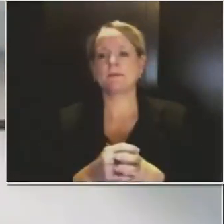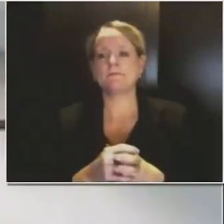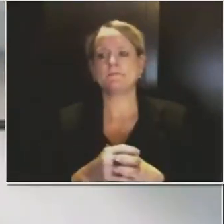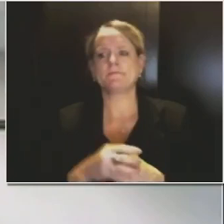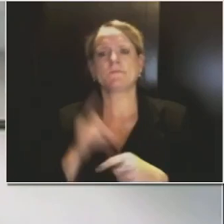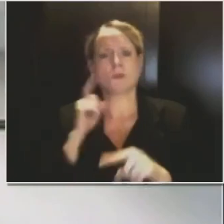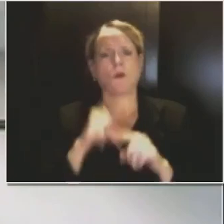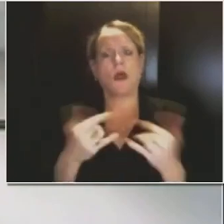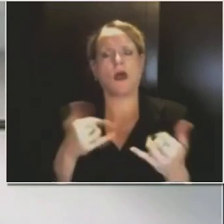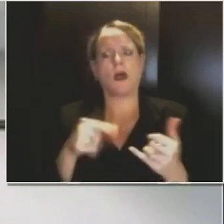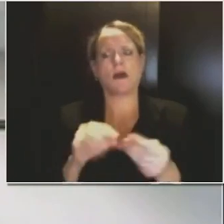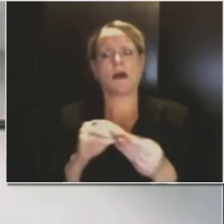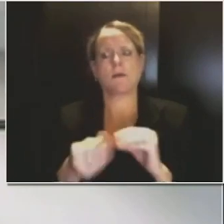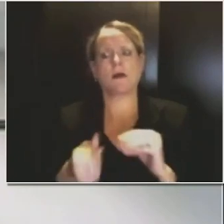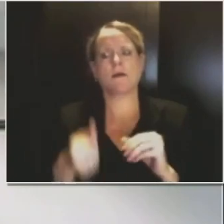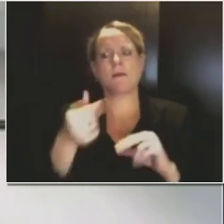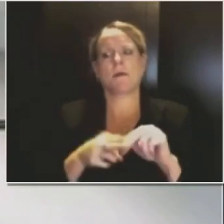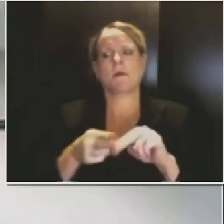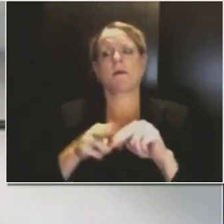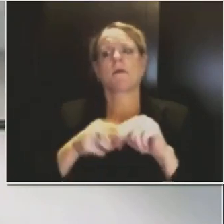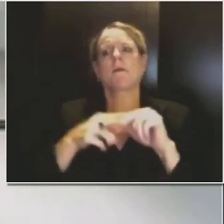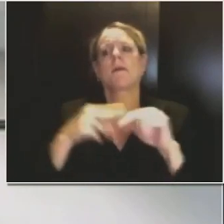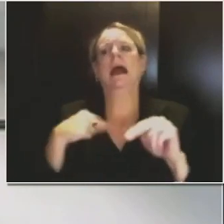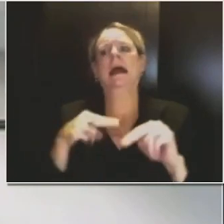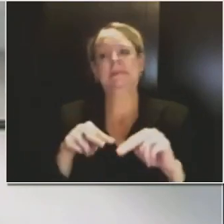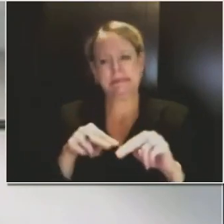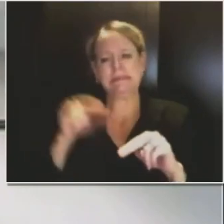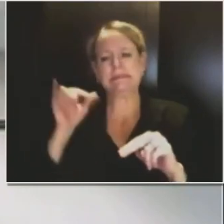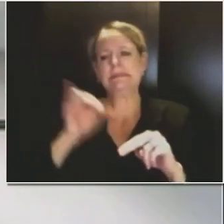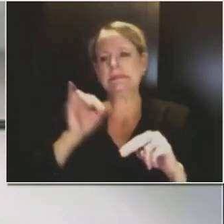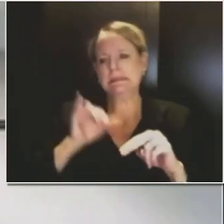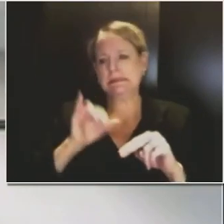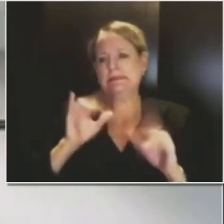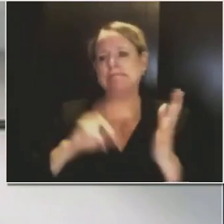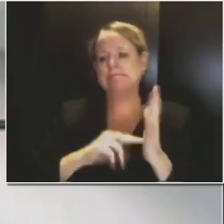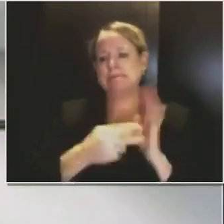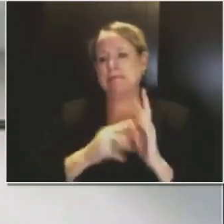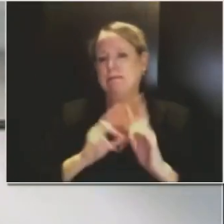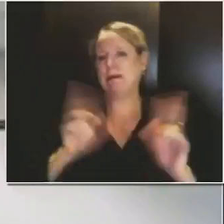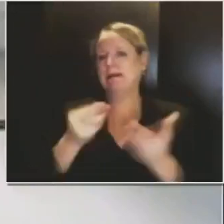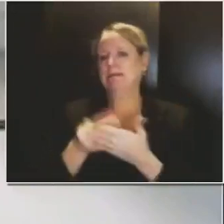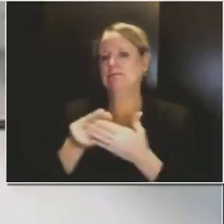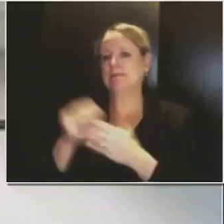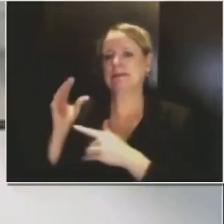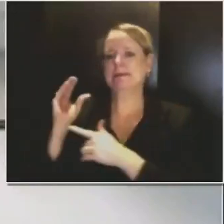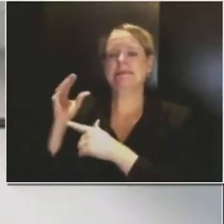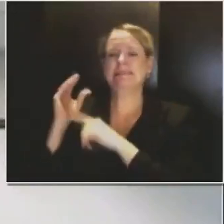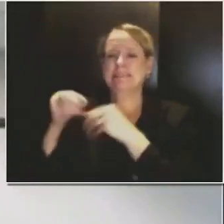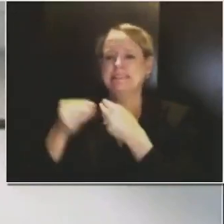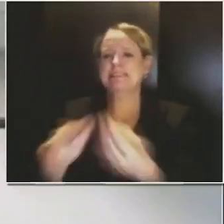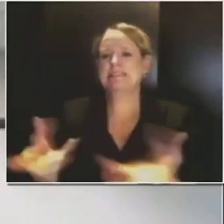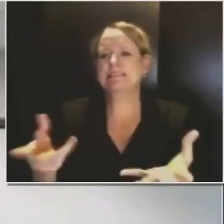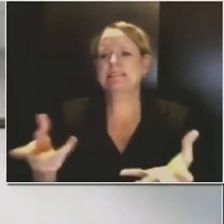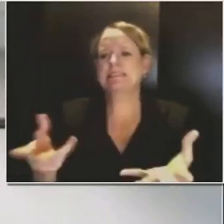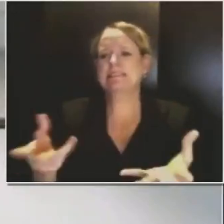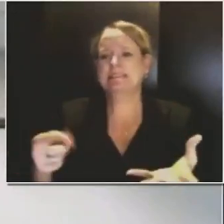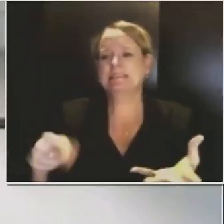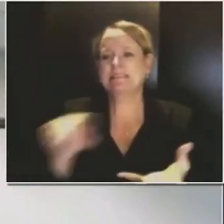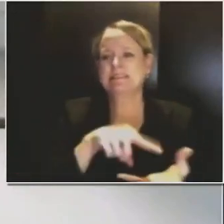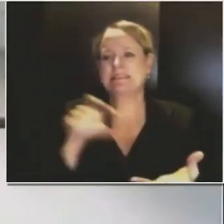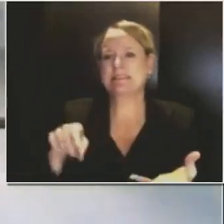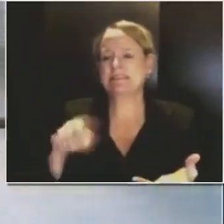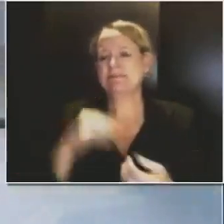resources through this pandemic. All right. Denise Lockwood at